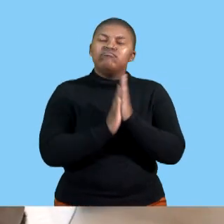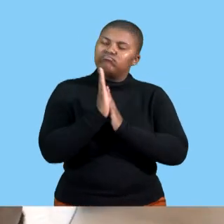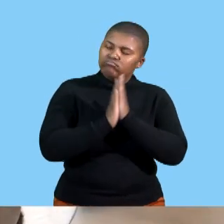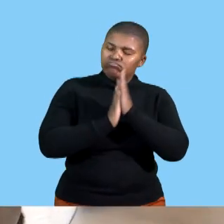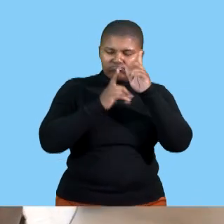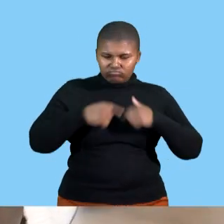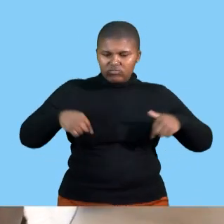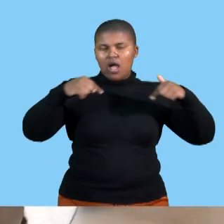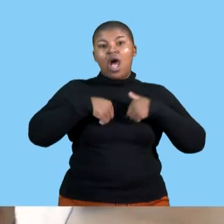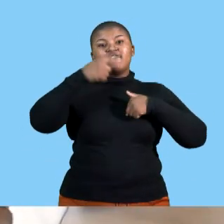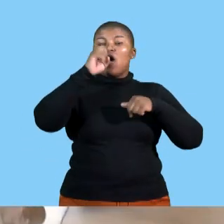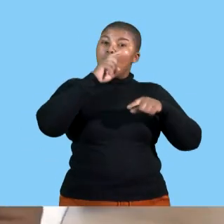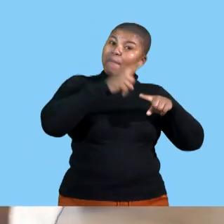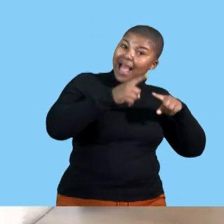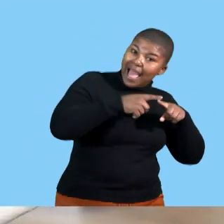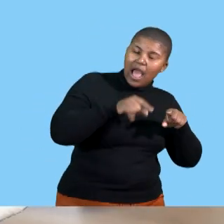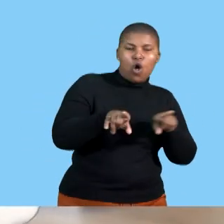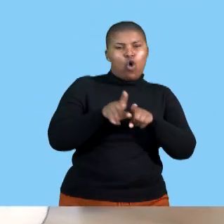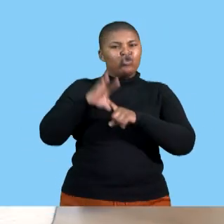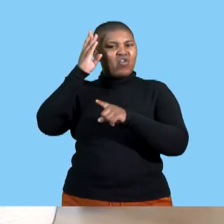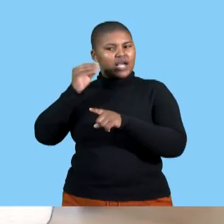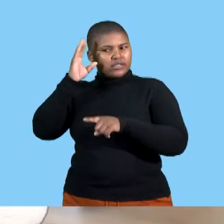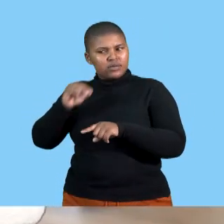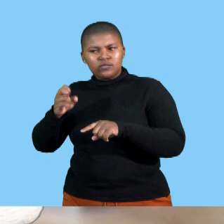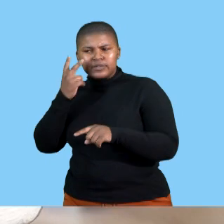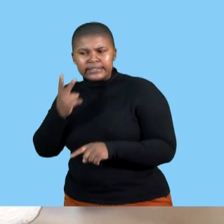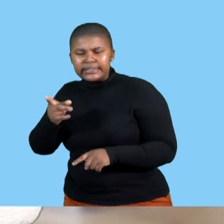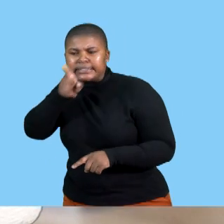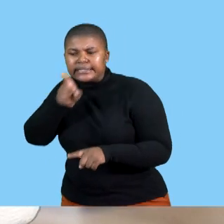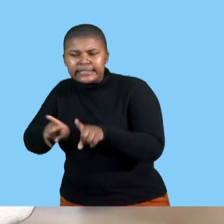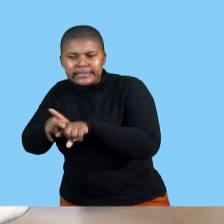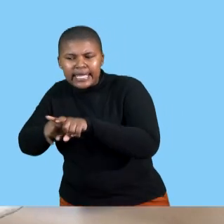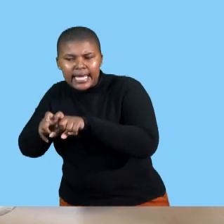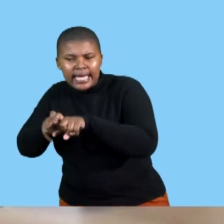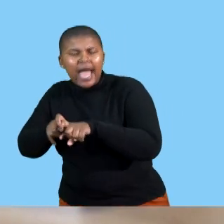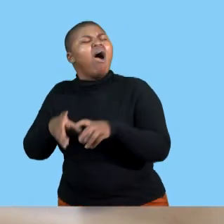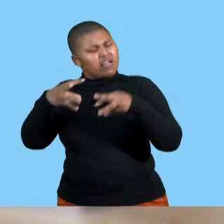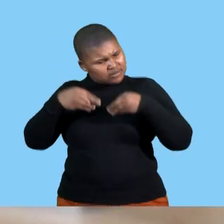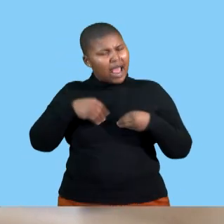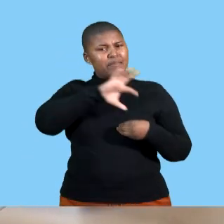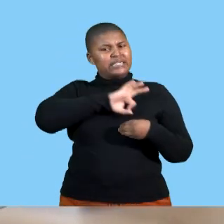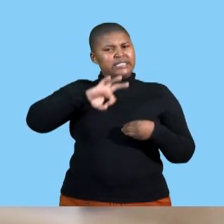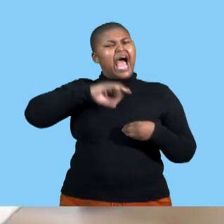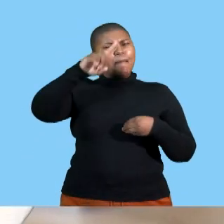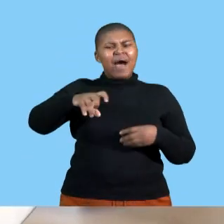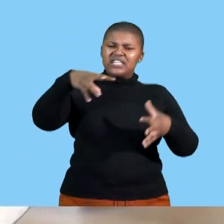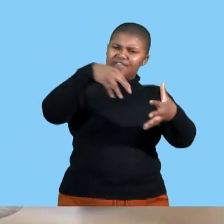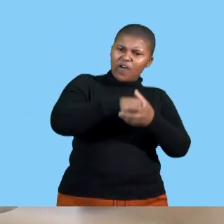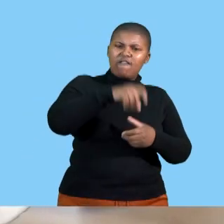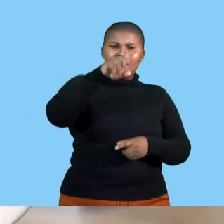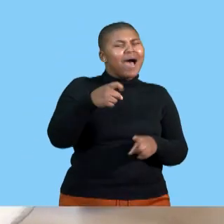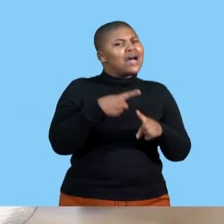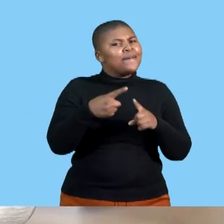this encourages a spirit of play and experimenting. Allow the employees to play. Allow them to